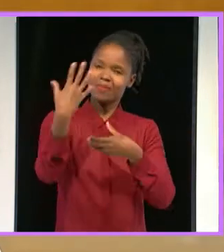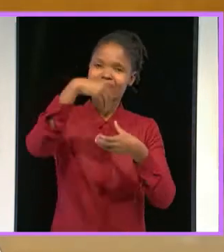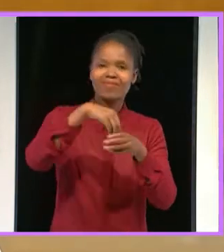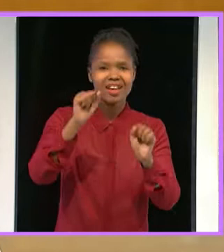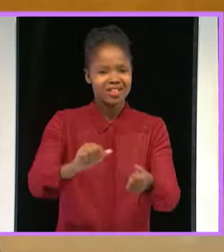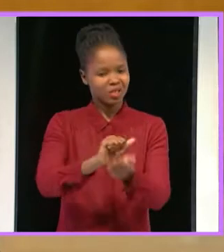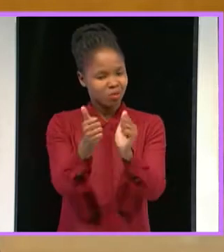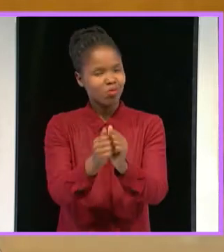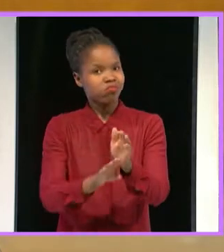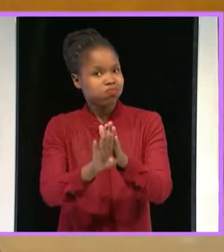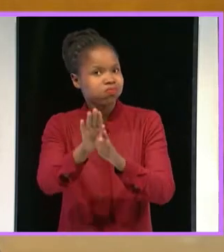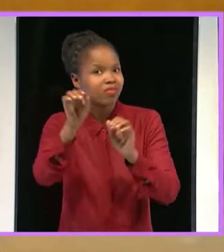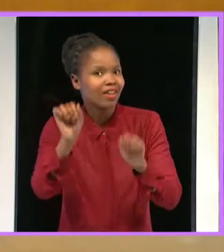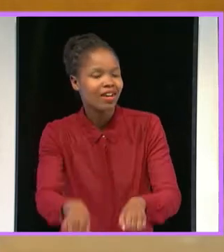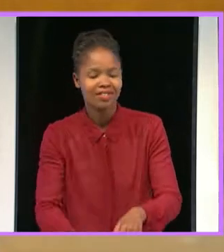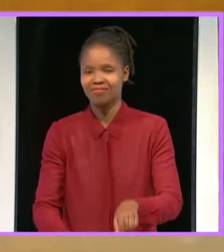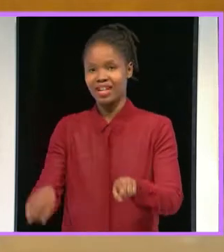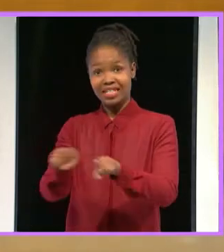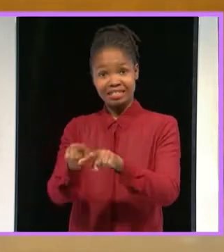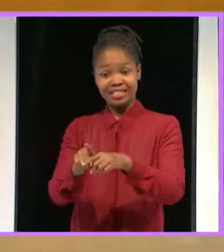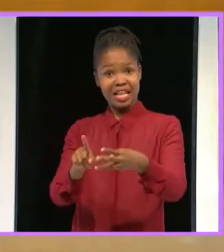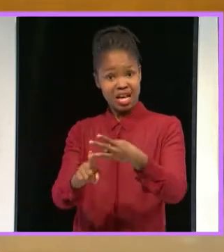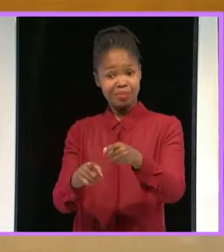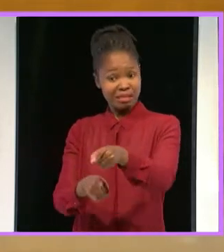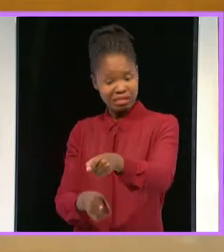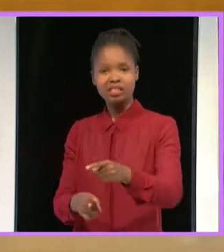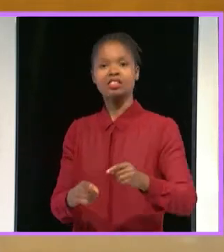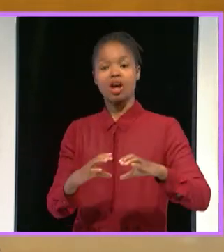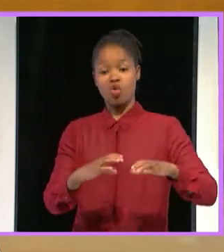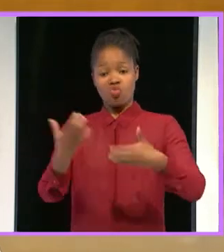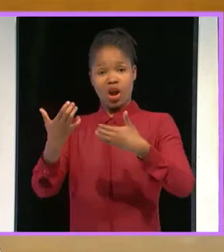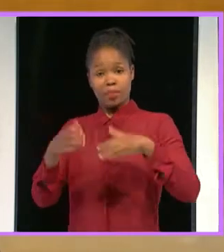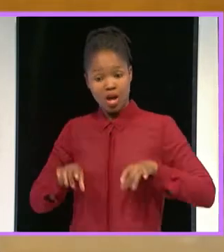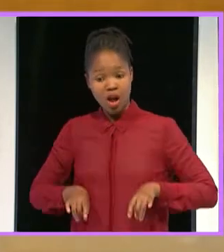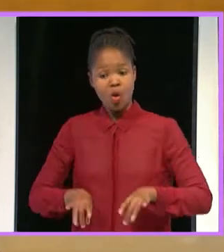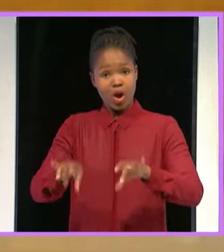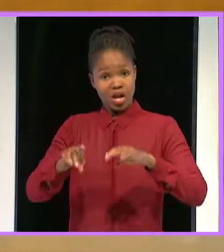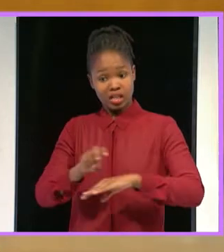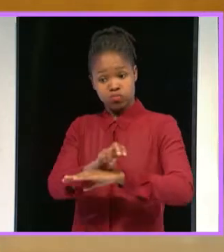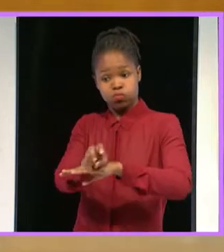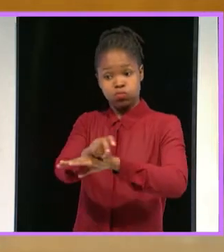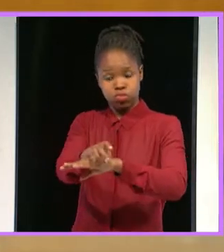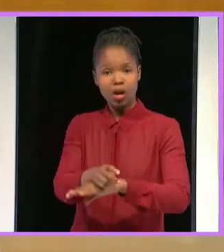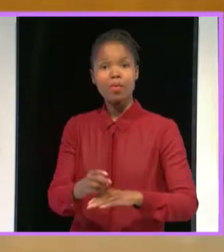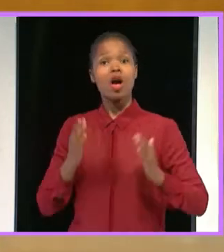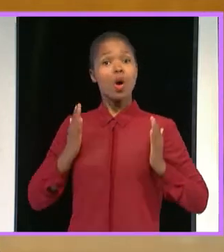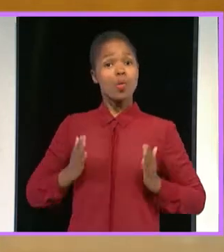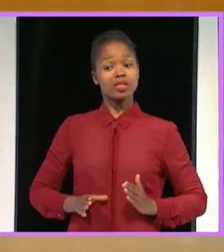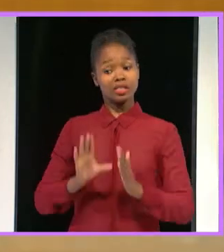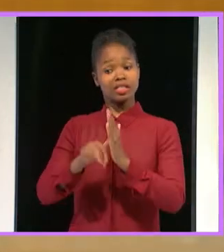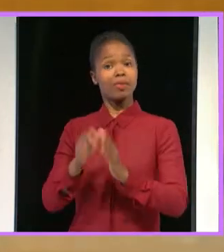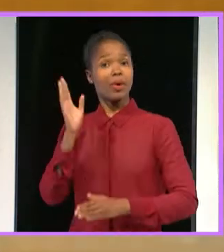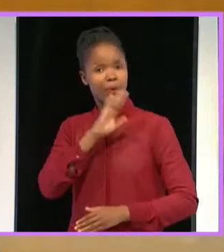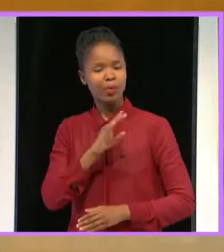from that, Wheelchair Rugby League also provides the opportunity for able-bodied people to play